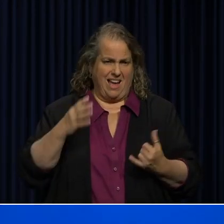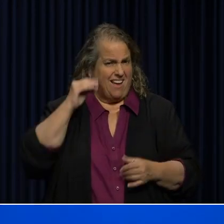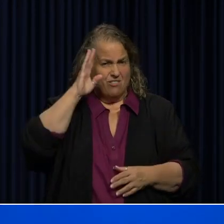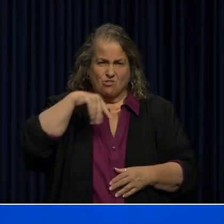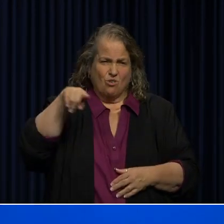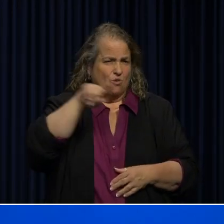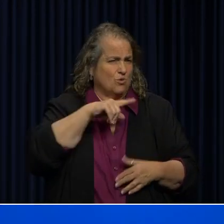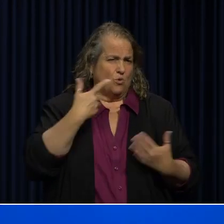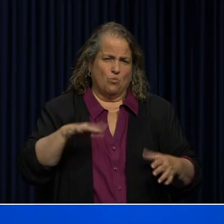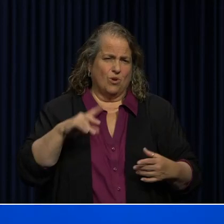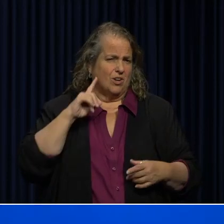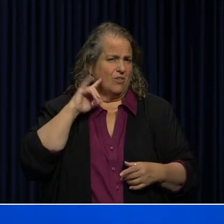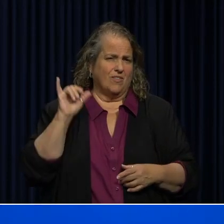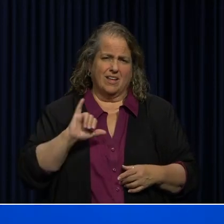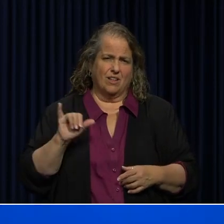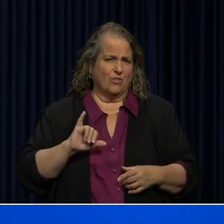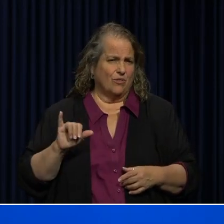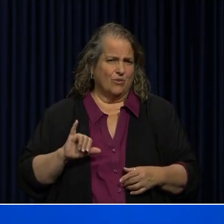And